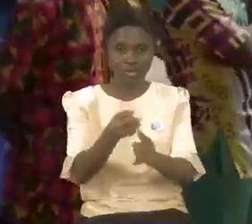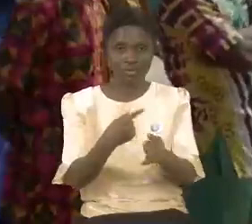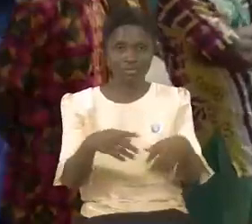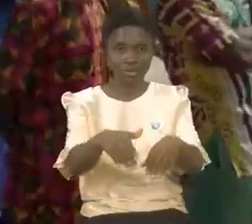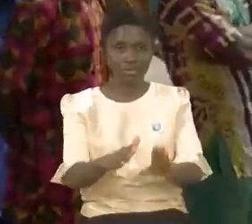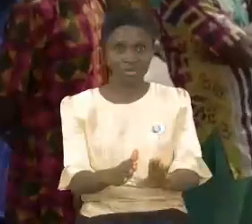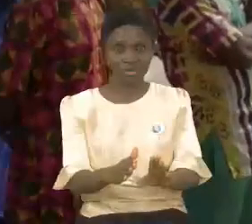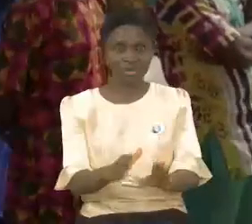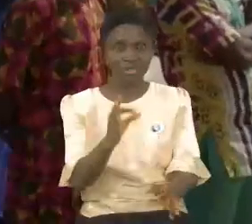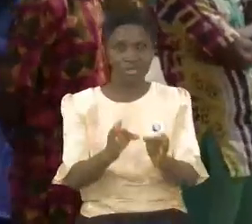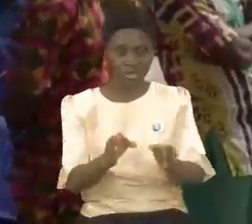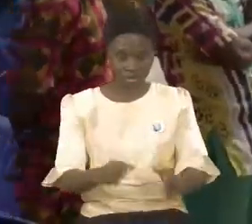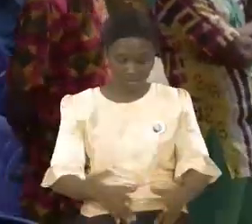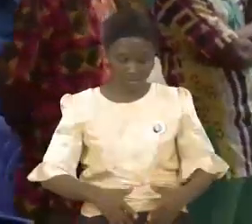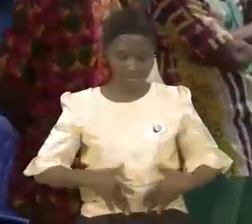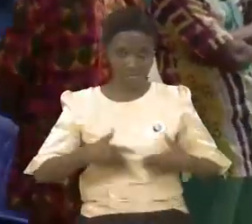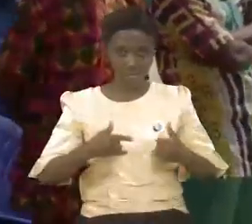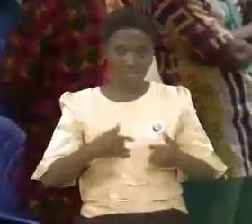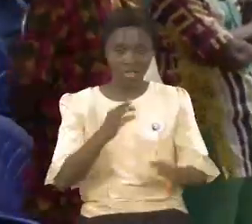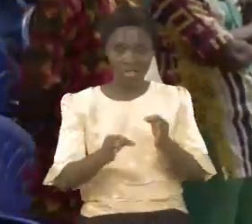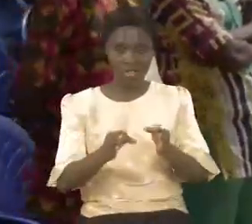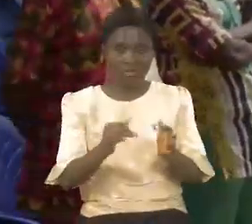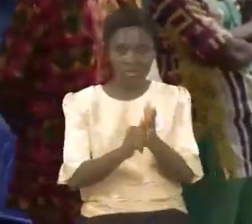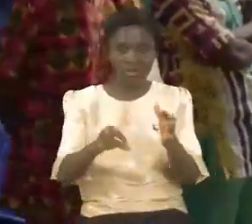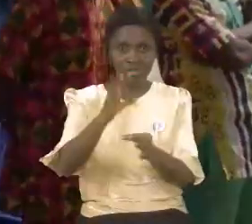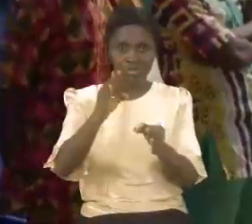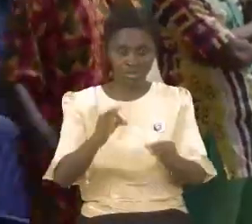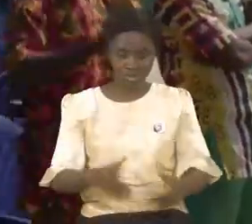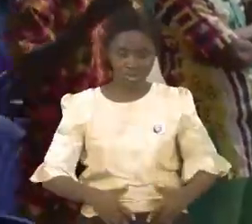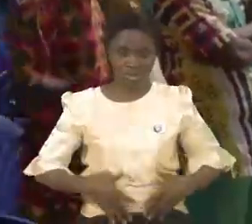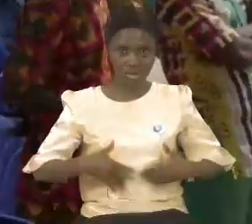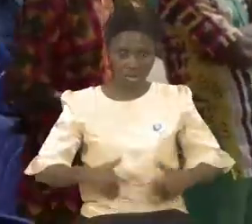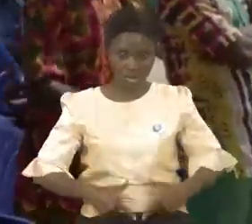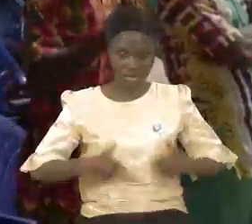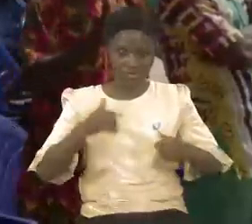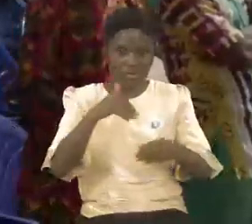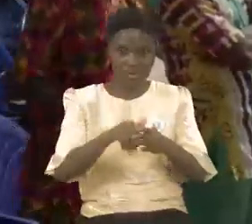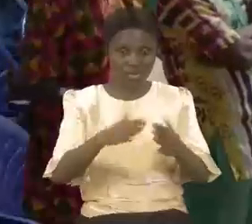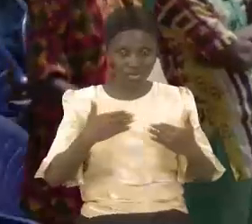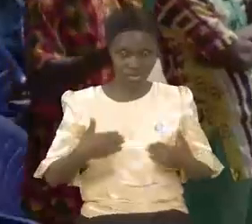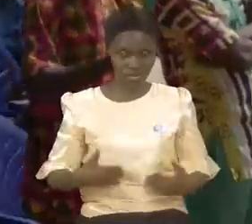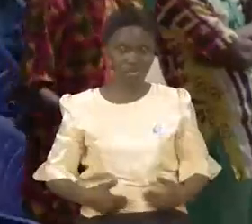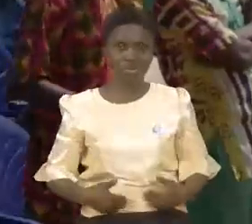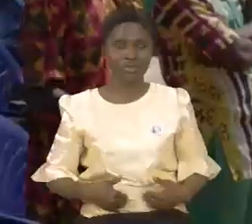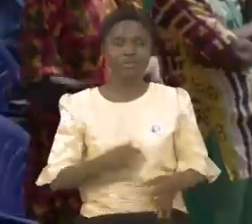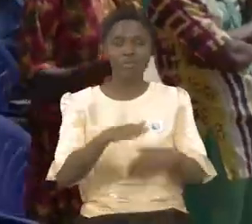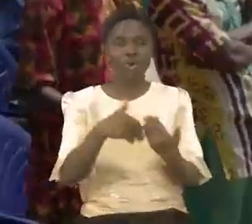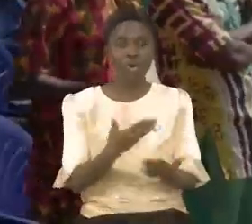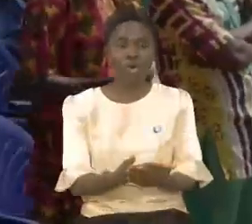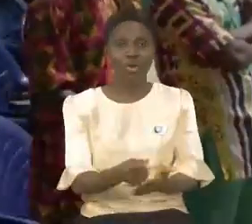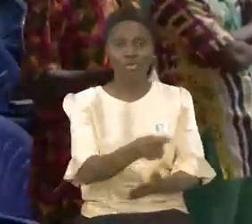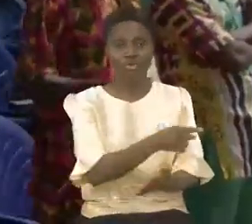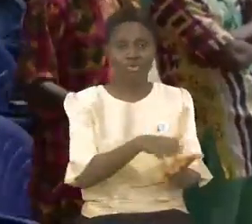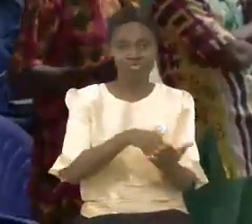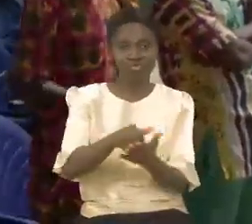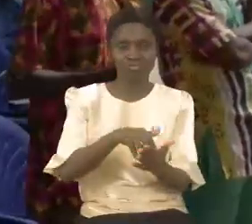will quicken your mortal body, and all those sicknesses and all those deficiencies and all those weaknesses